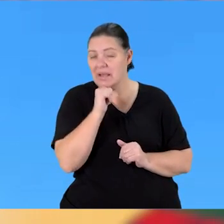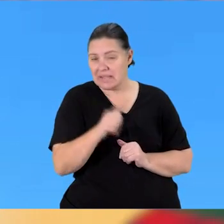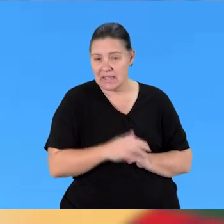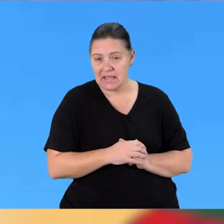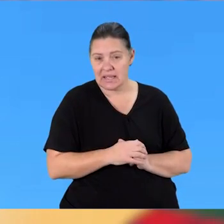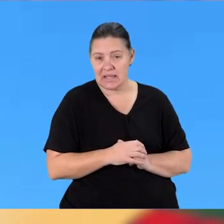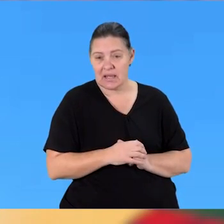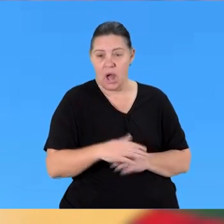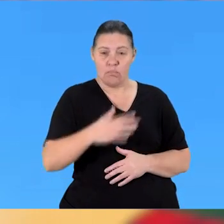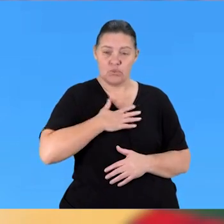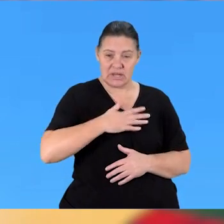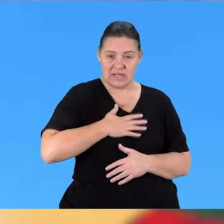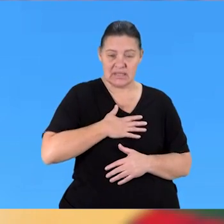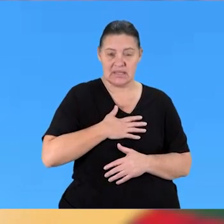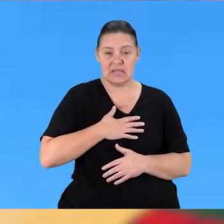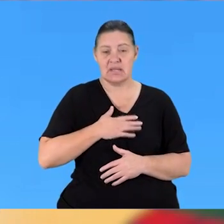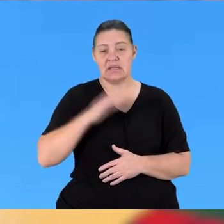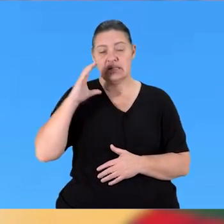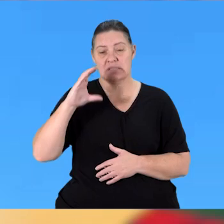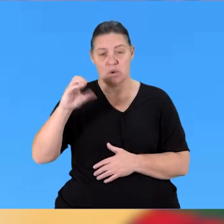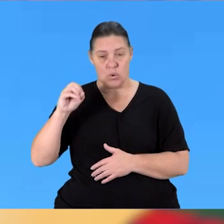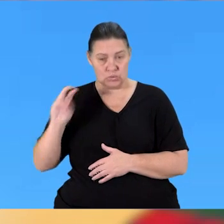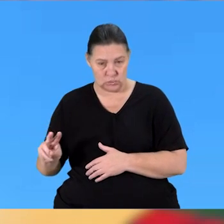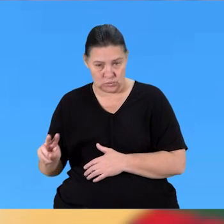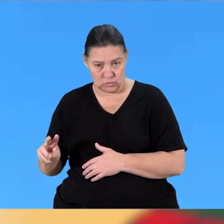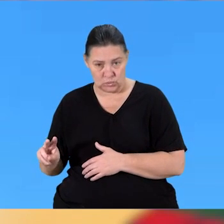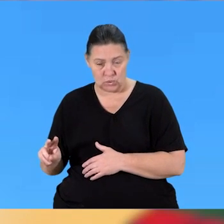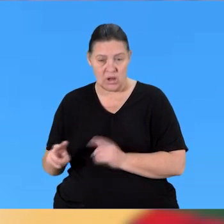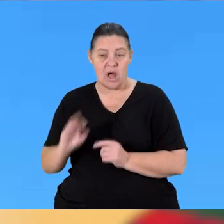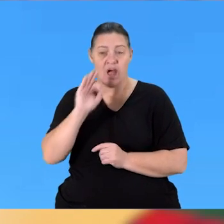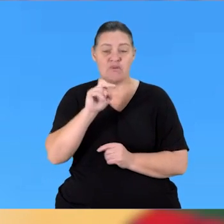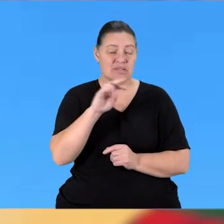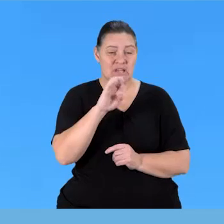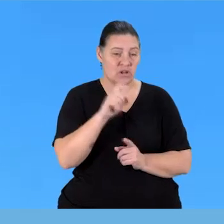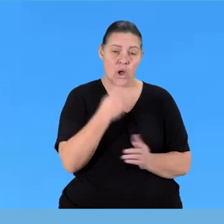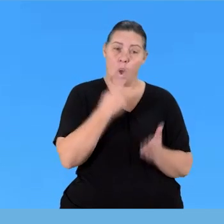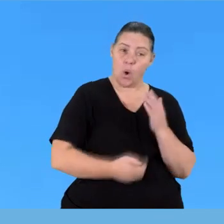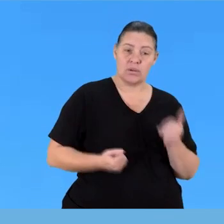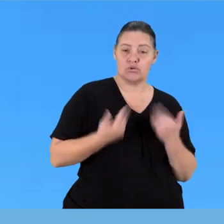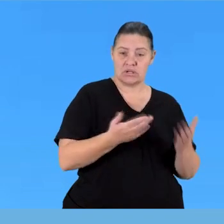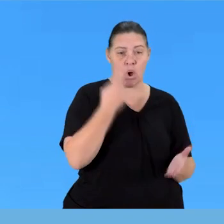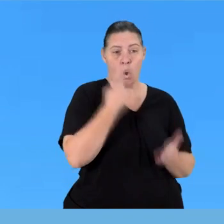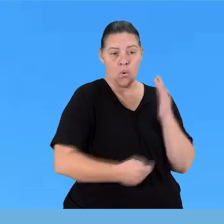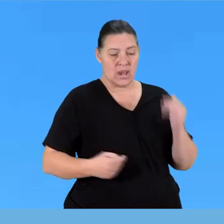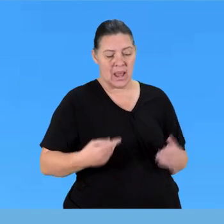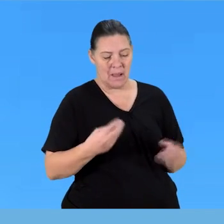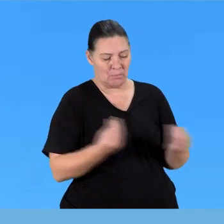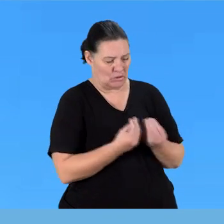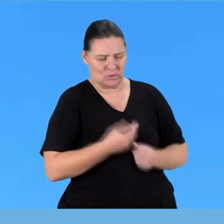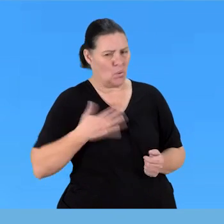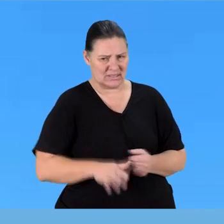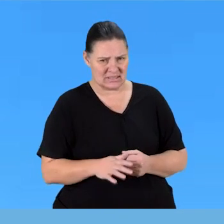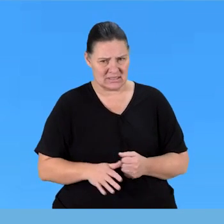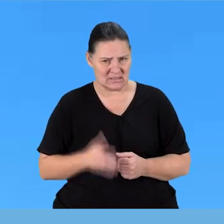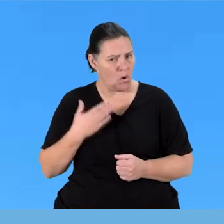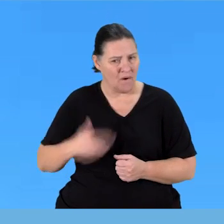even though we are breathing out carbon dioxide, this process of fermentation doesn't only produce the unwanted products,